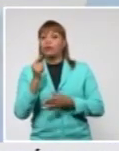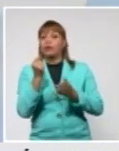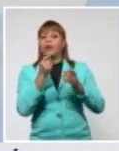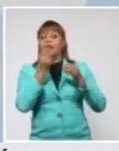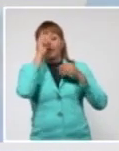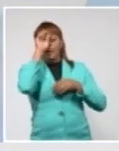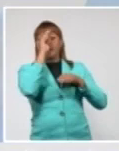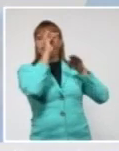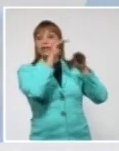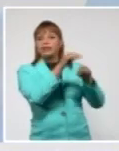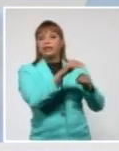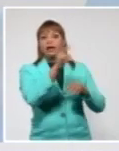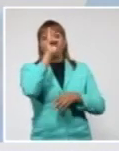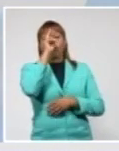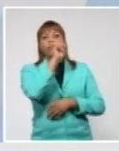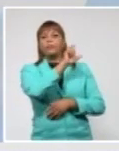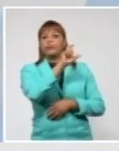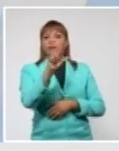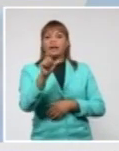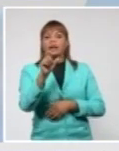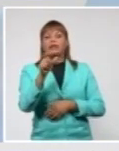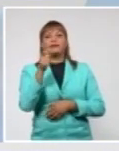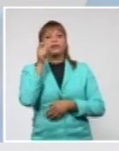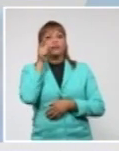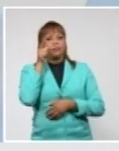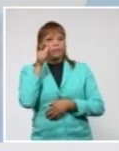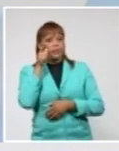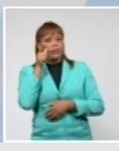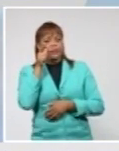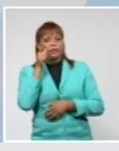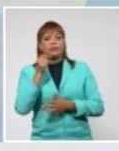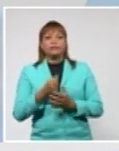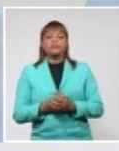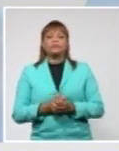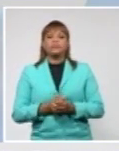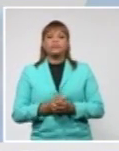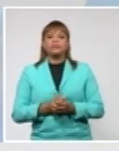6,981 people are hospitalized in Cuba.